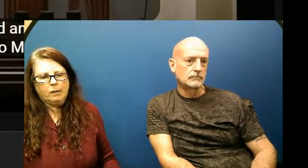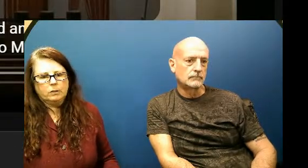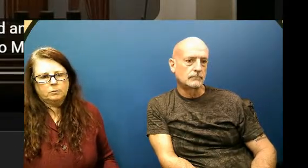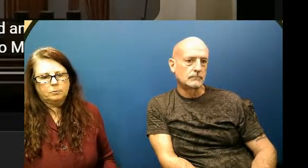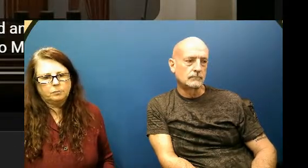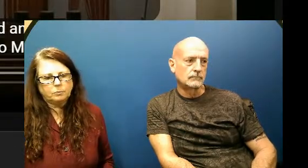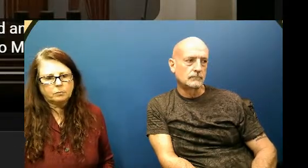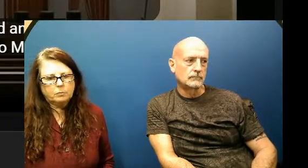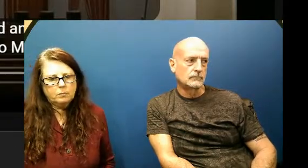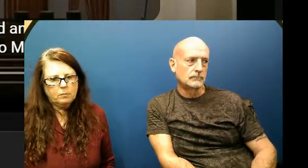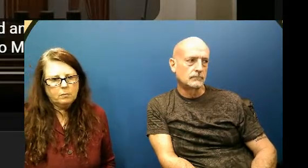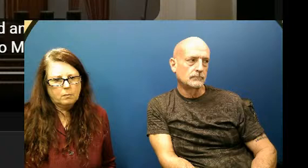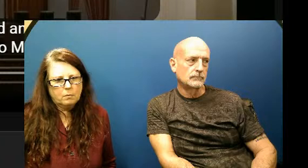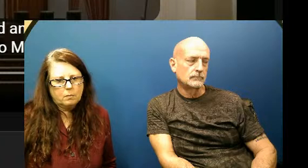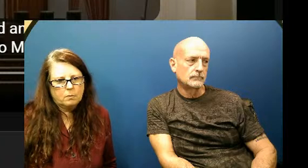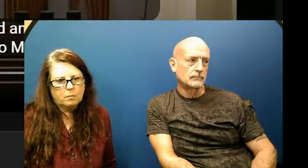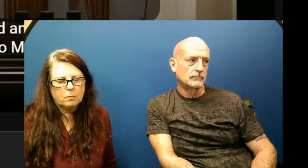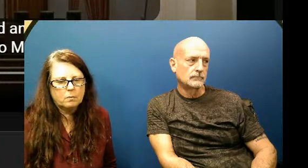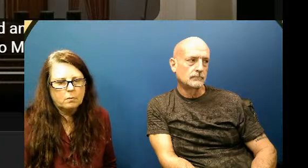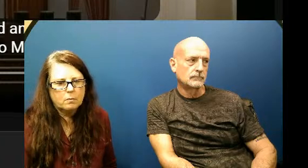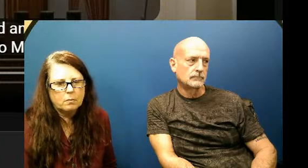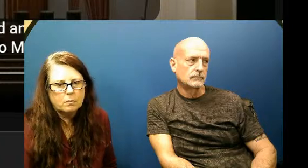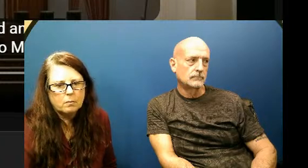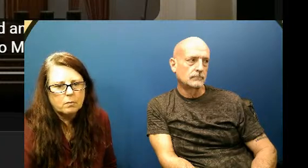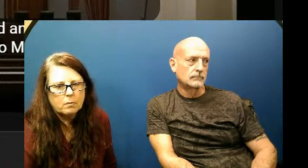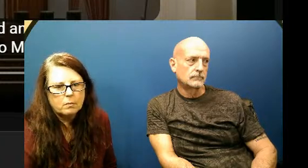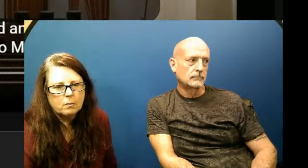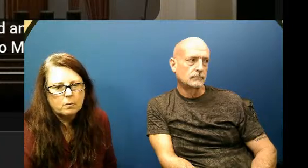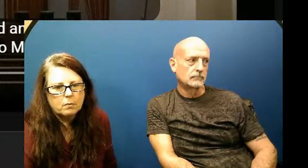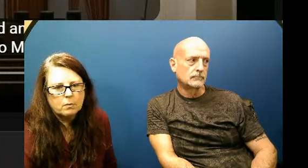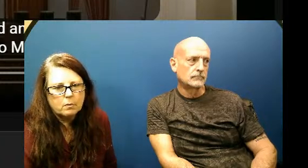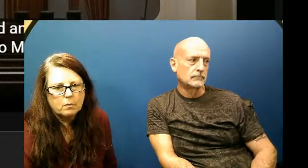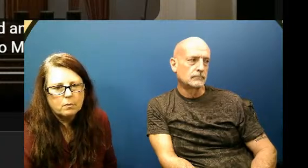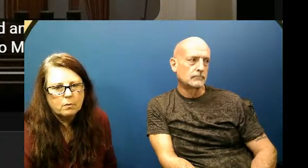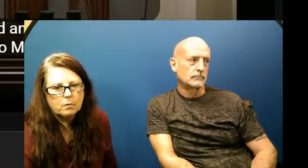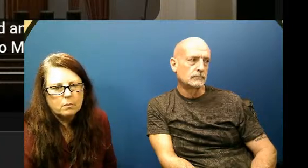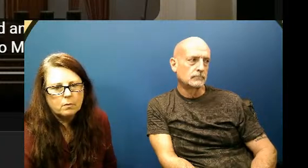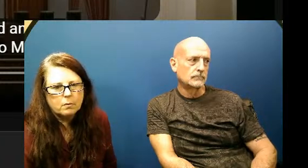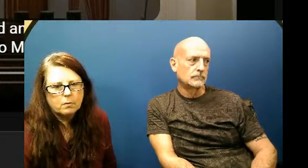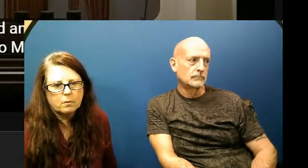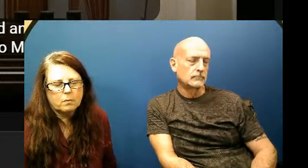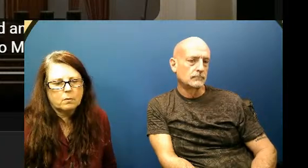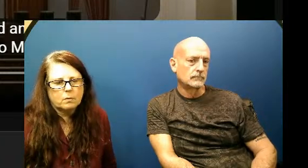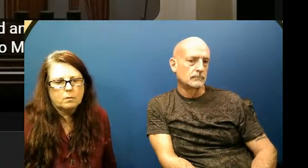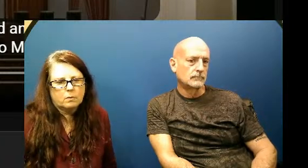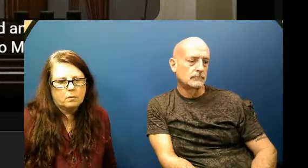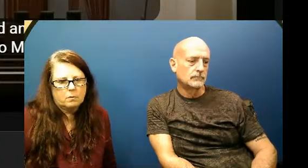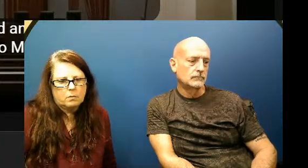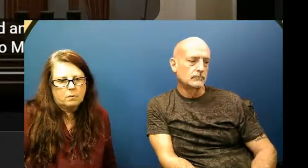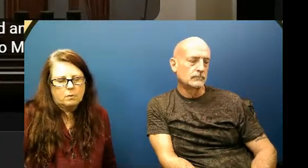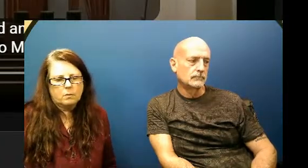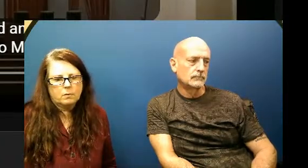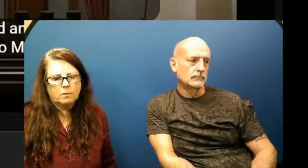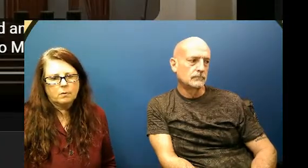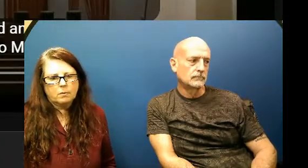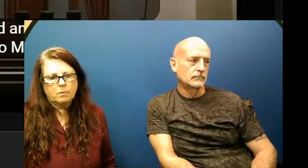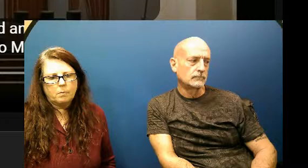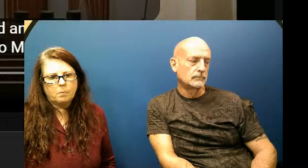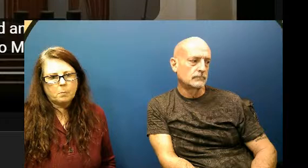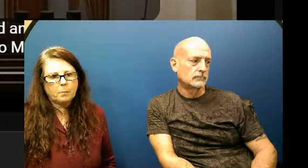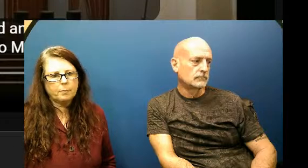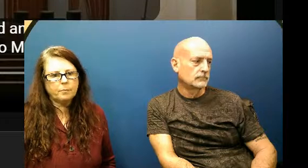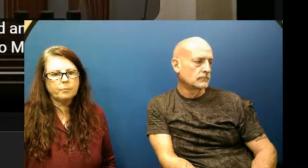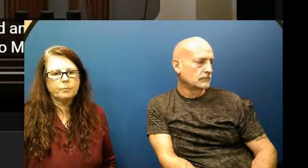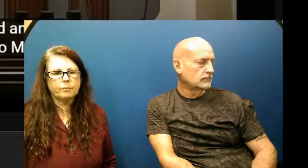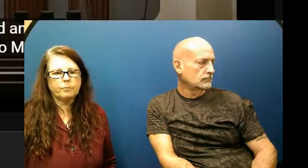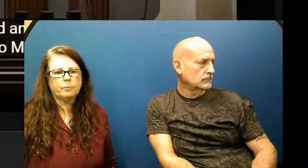Amendment, particularly where you have strong evidence that they were being targeted in part, at least because of their speakers and speech. Suppose Congress